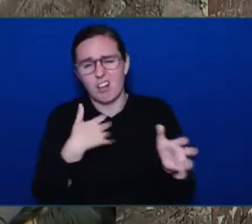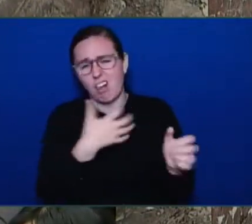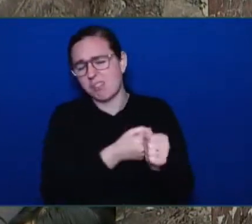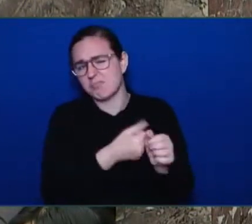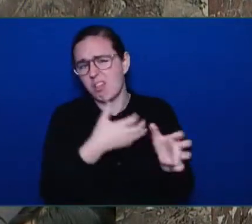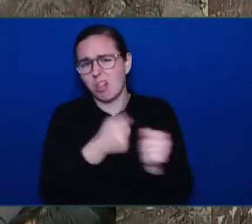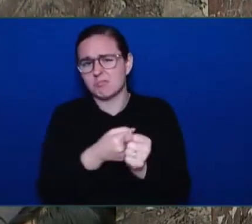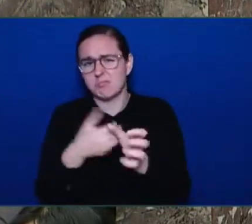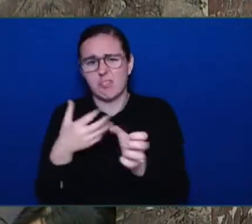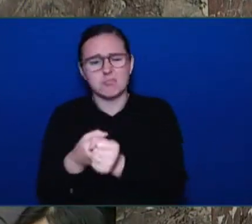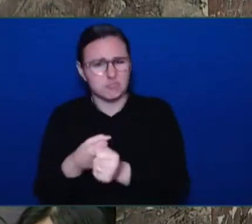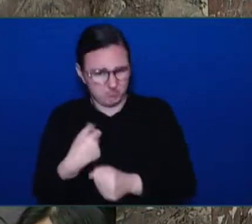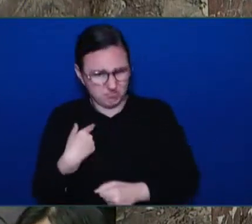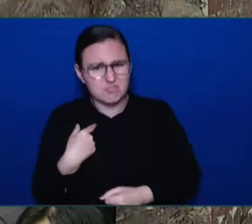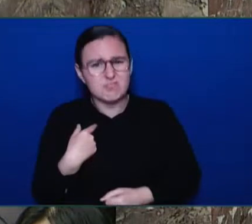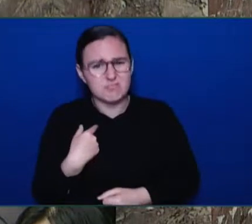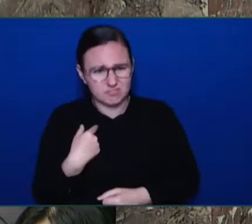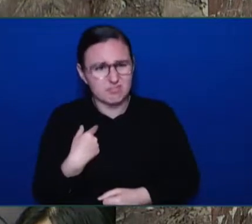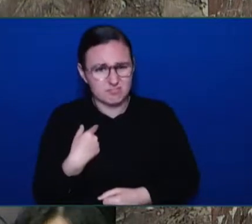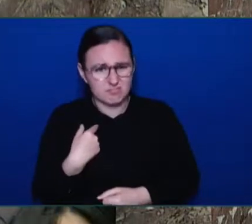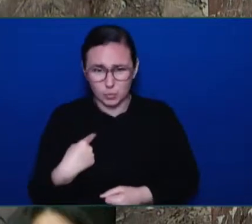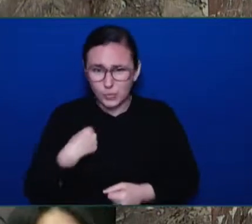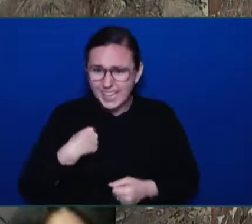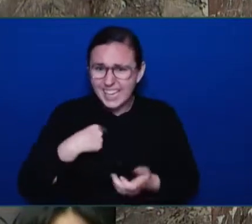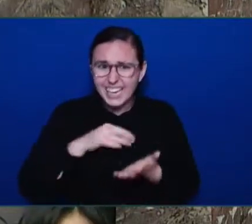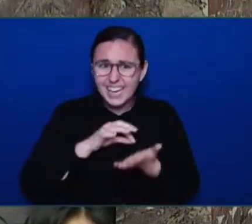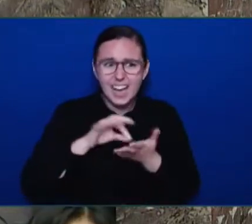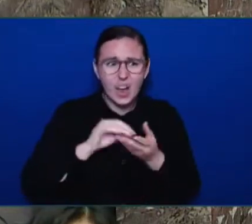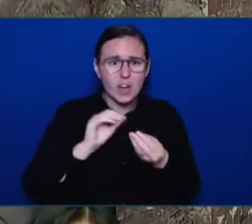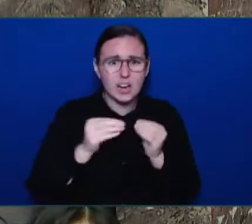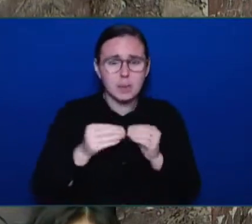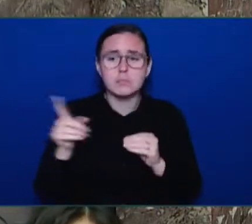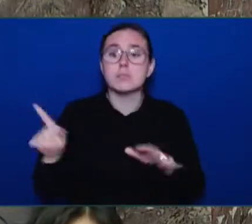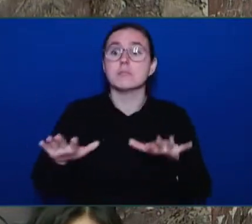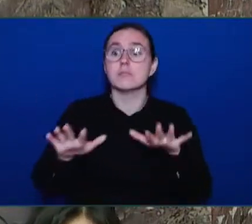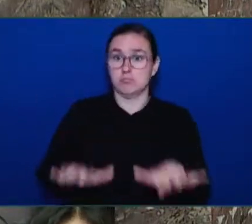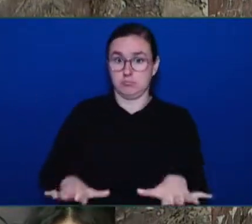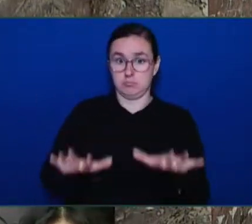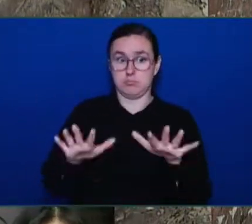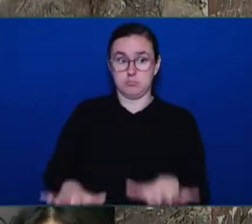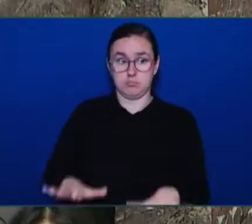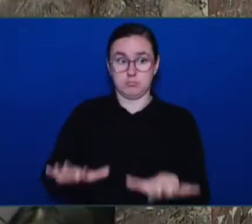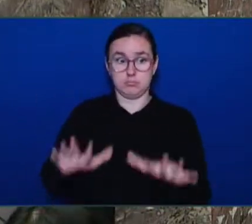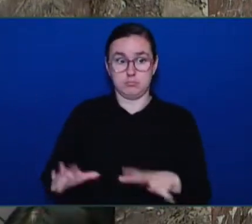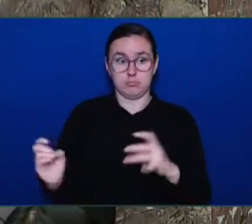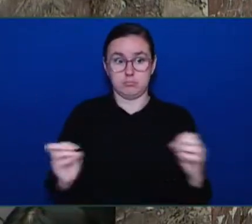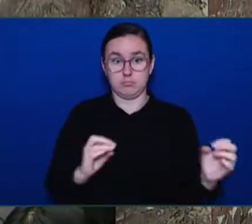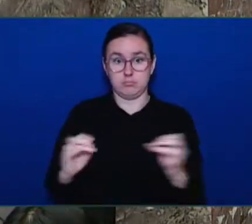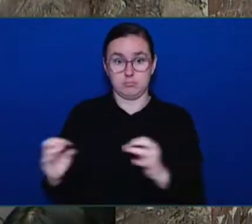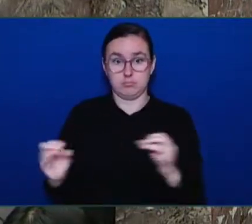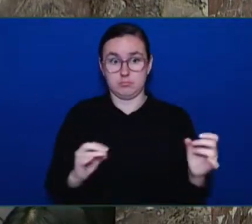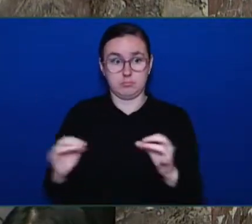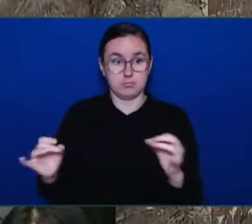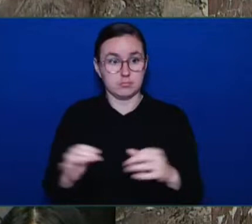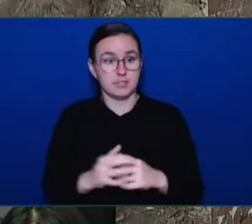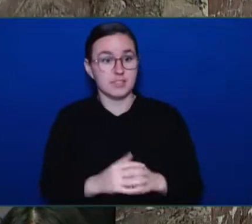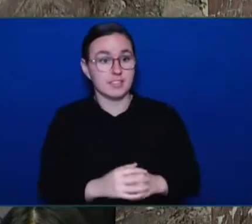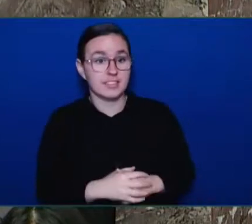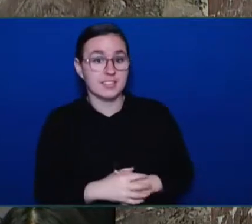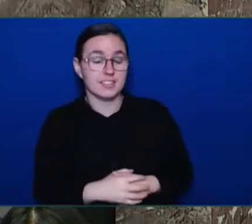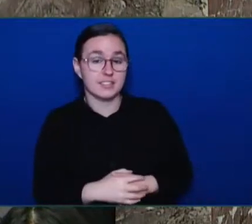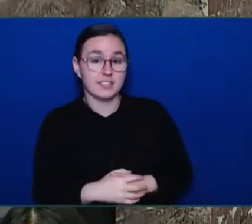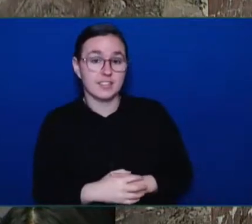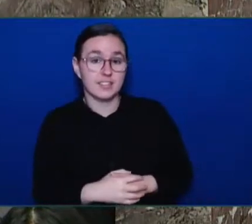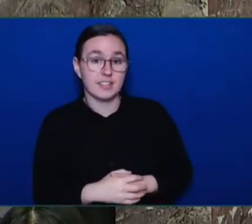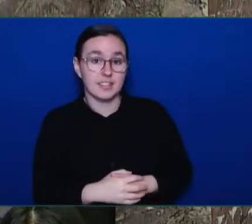the Leader of the Opposition. The Leader of the Opposition, Honourable Speaker, talks about CIHI data. That's CIHI data, Honourable